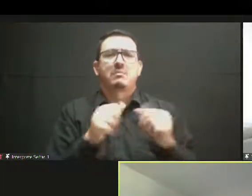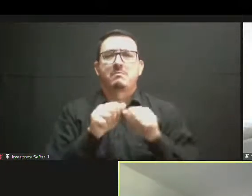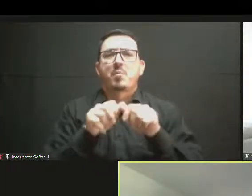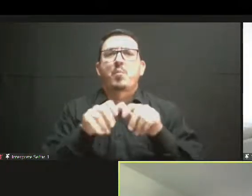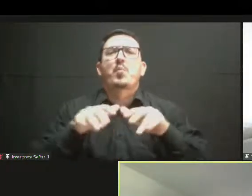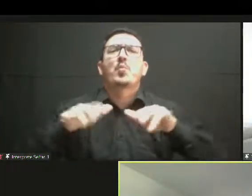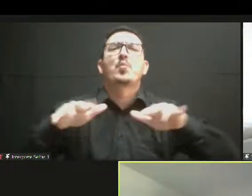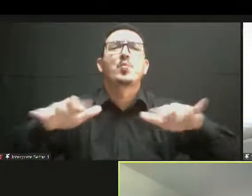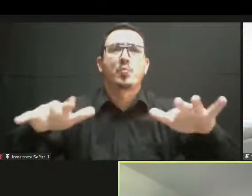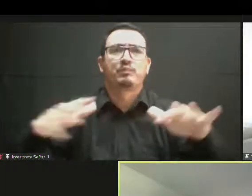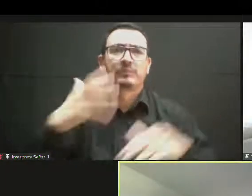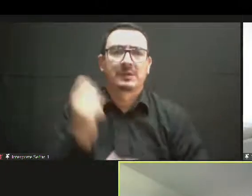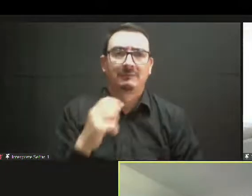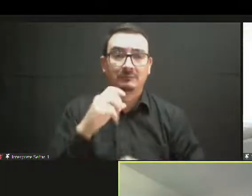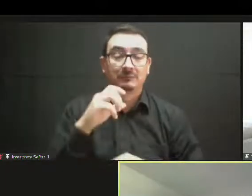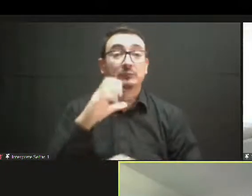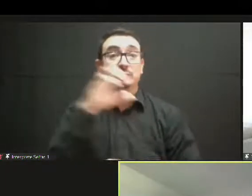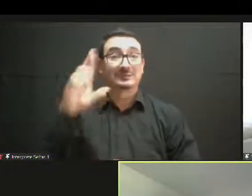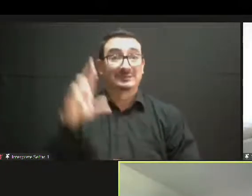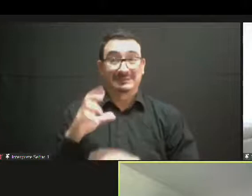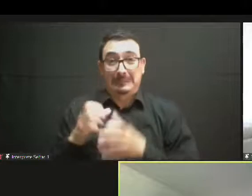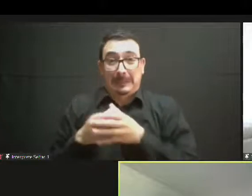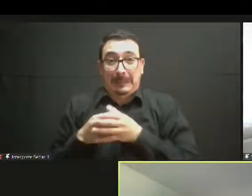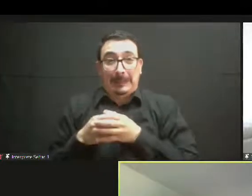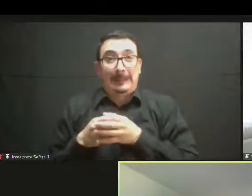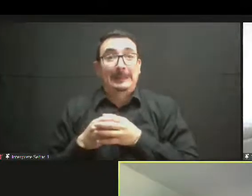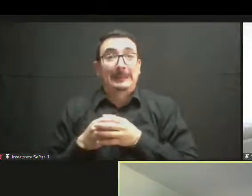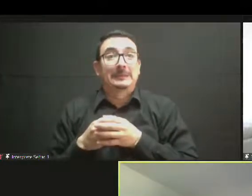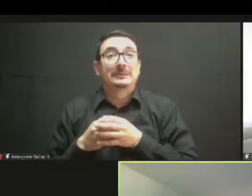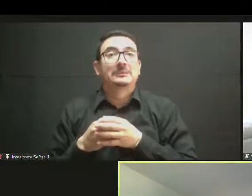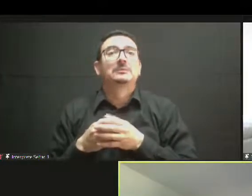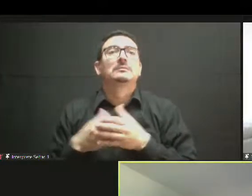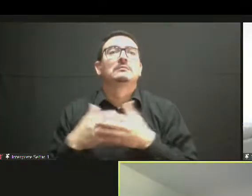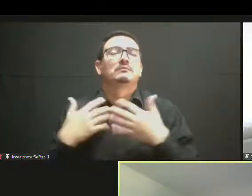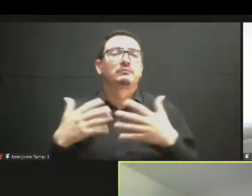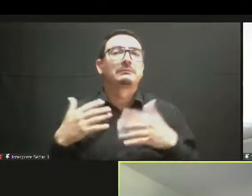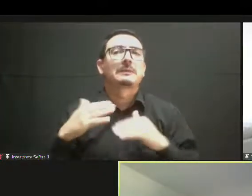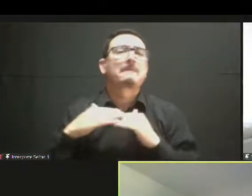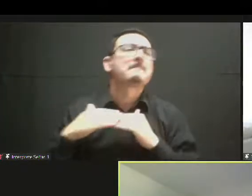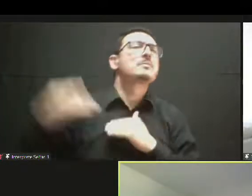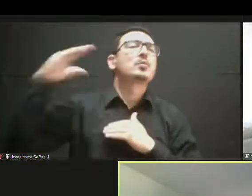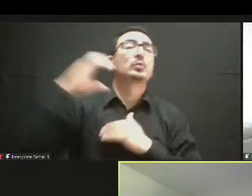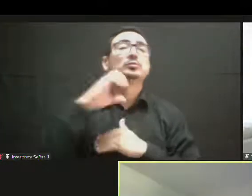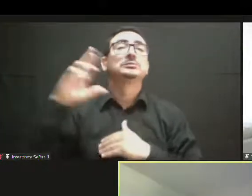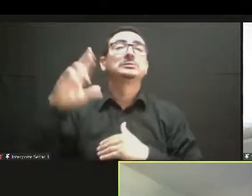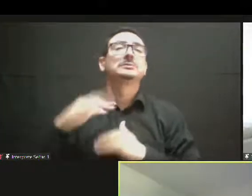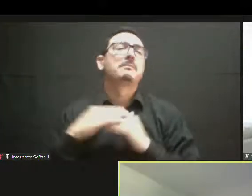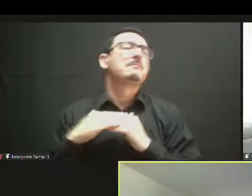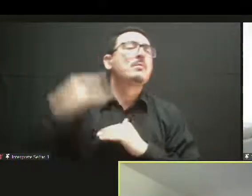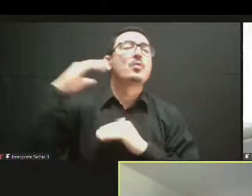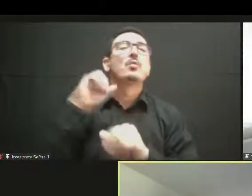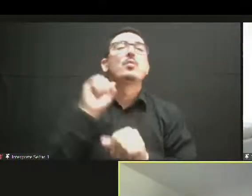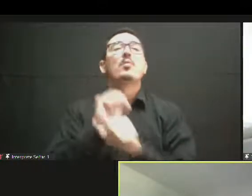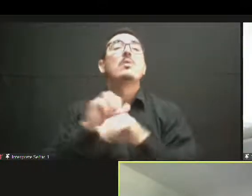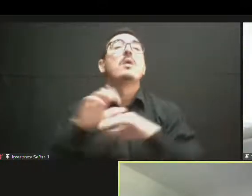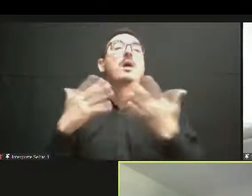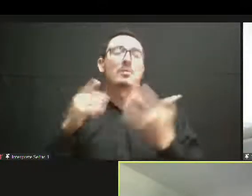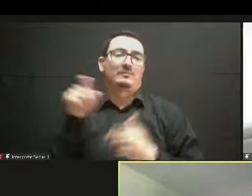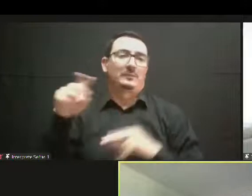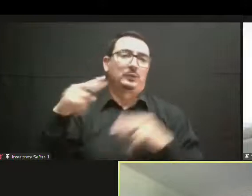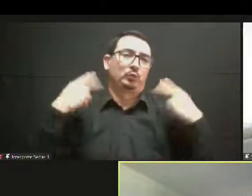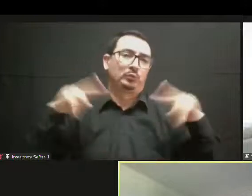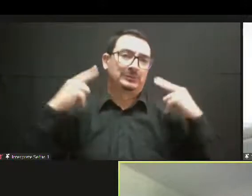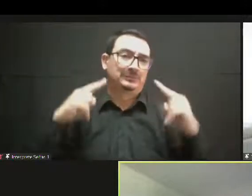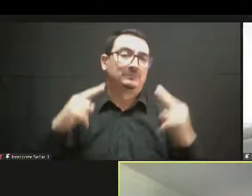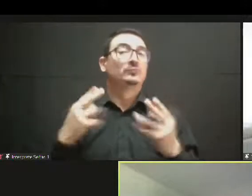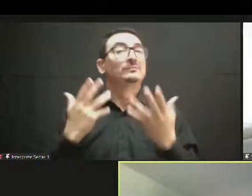dynamic sector right now generating jobs. And by the way, the strongest in terms of number of new projects and